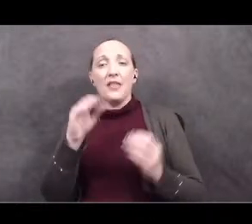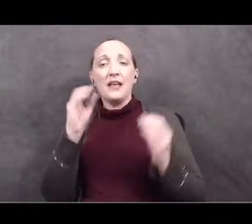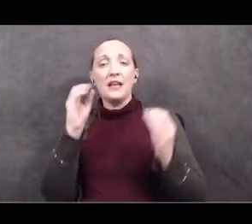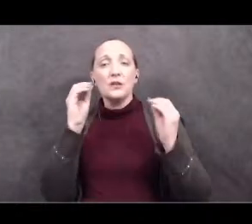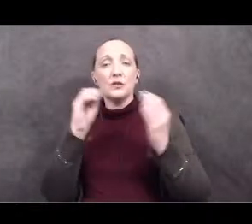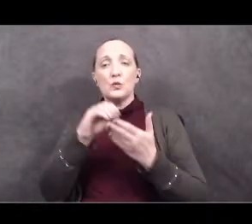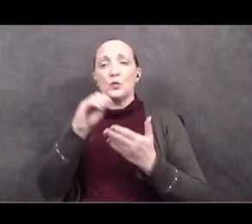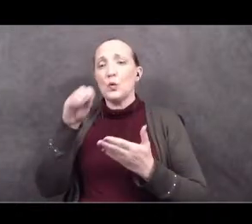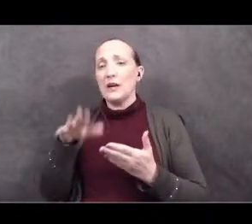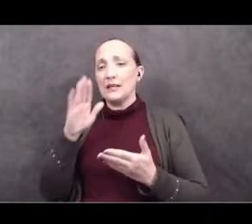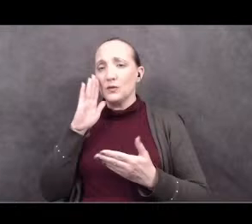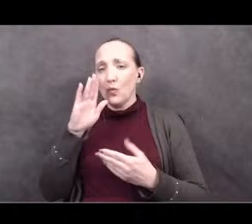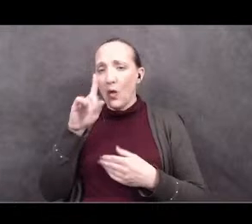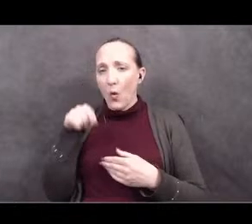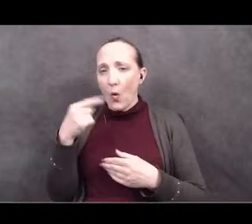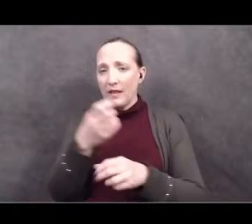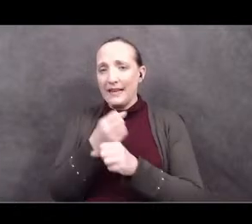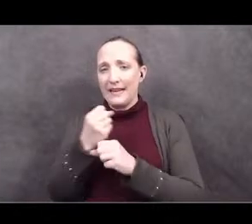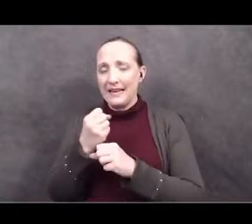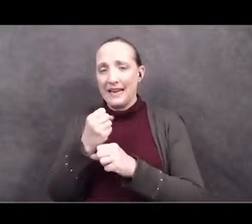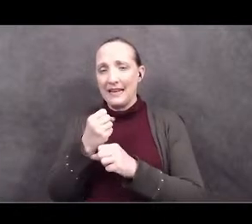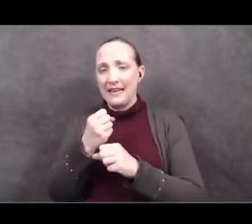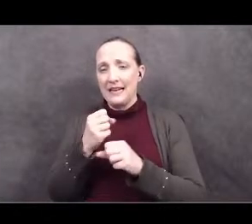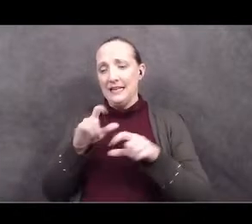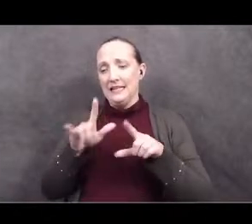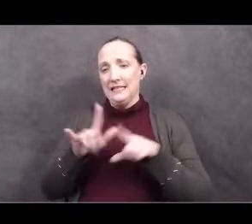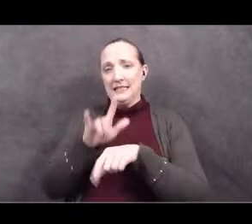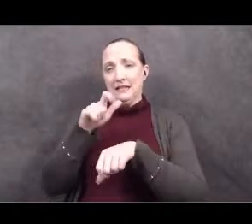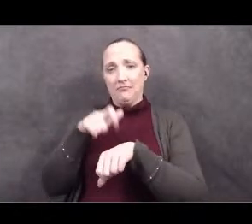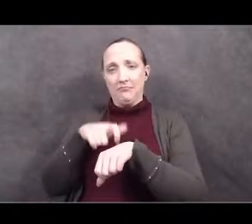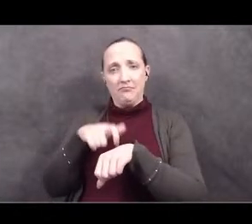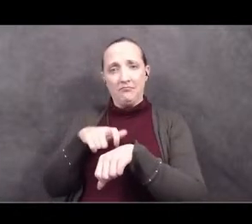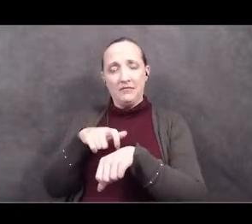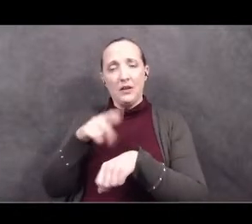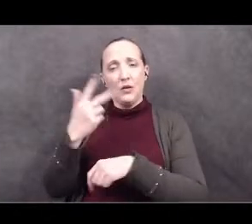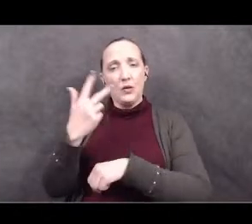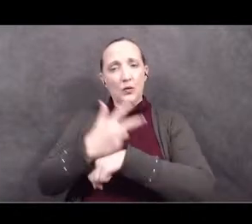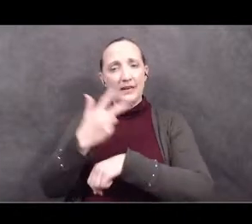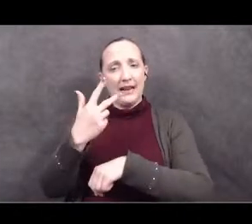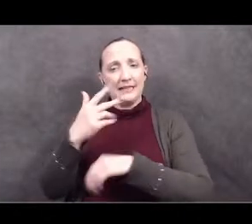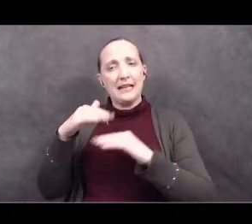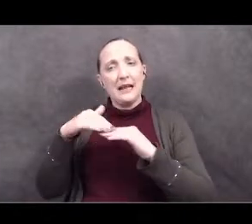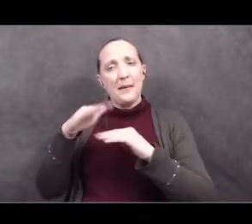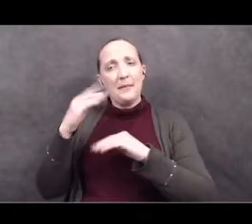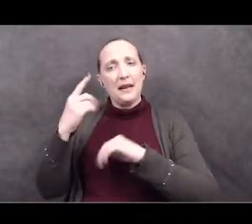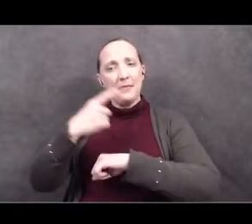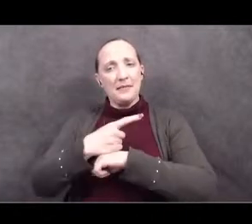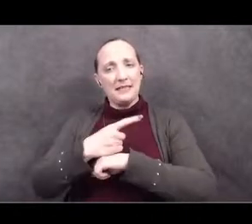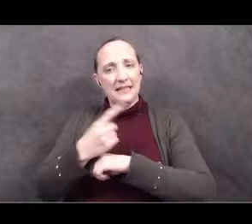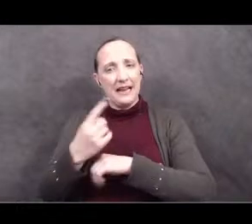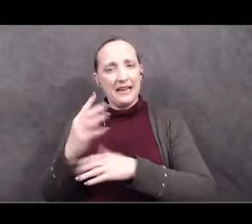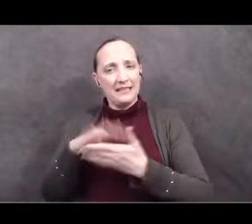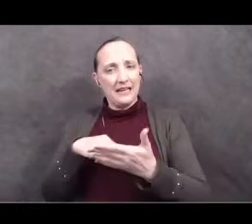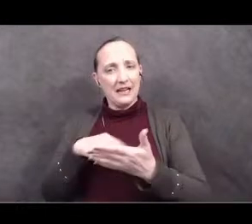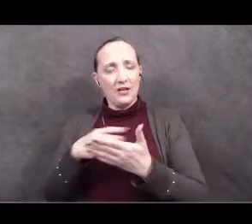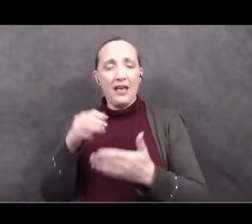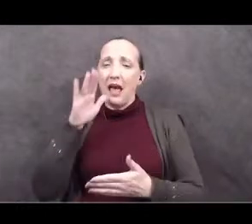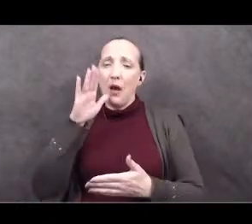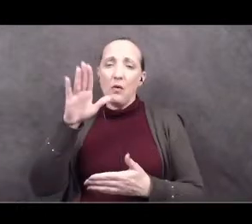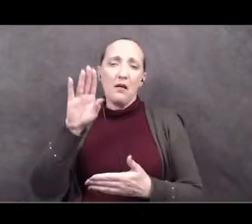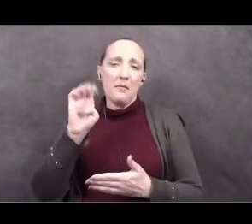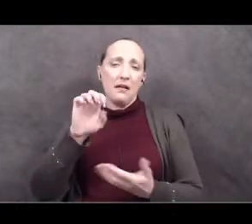instruction three days at a minimum Day schedule this will be chaotic for educators and